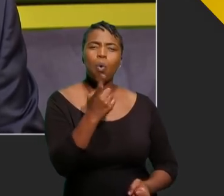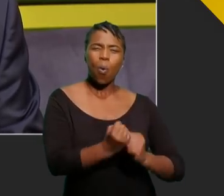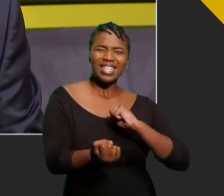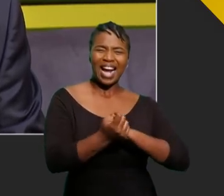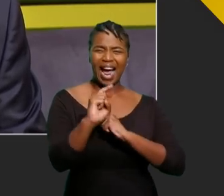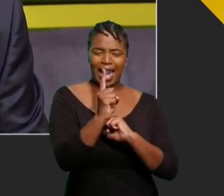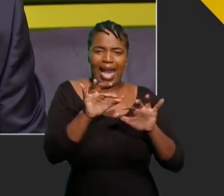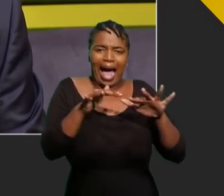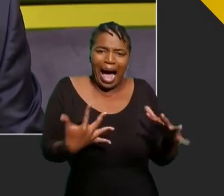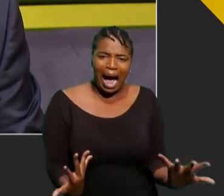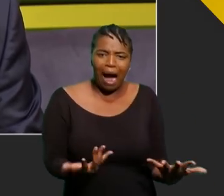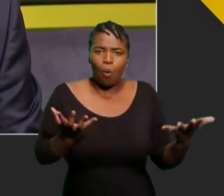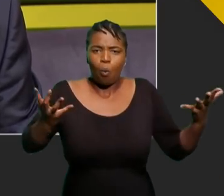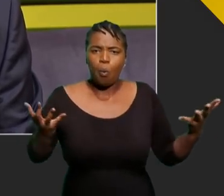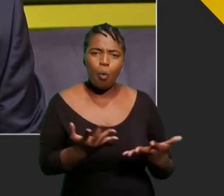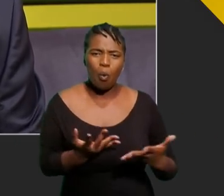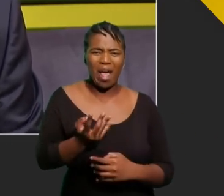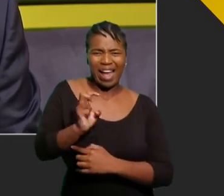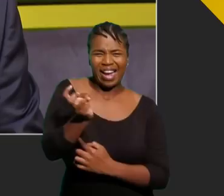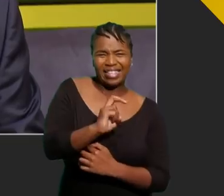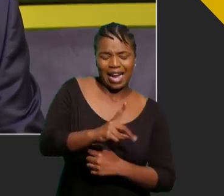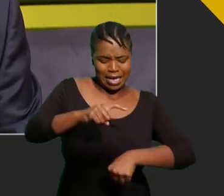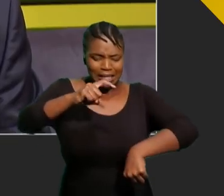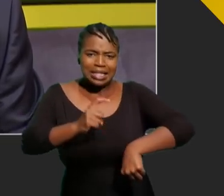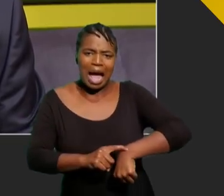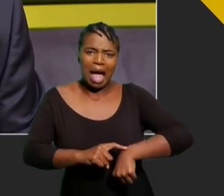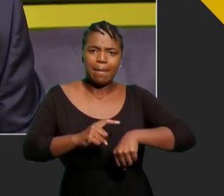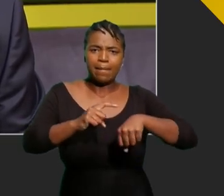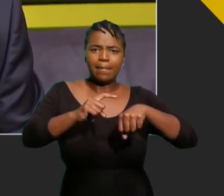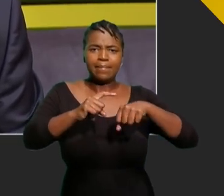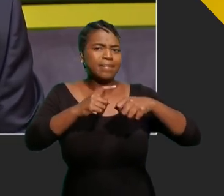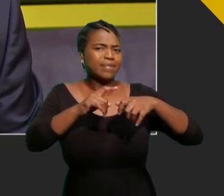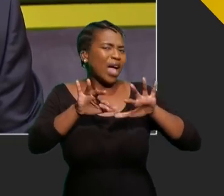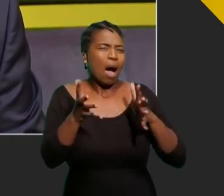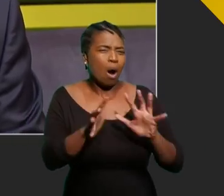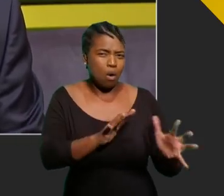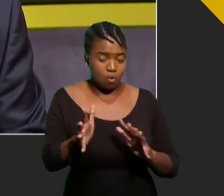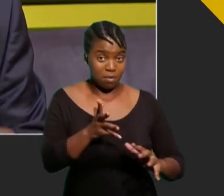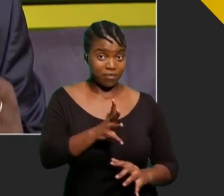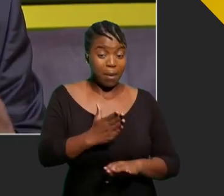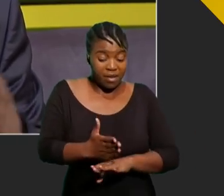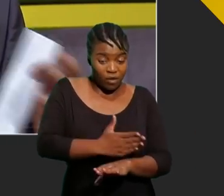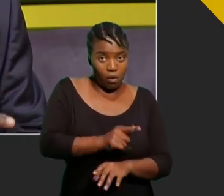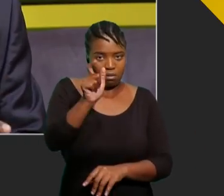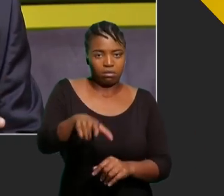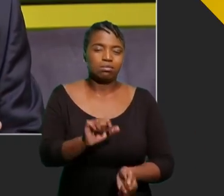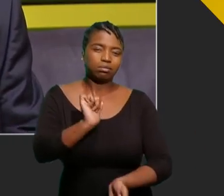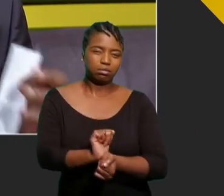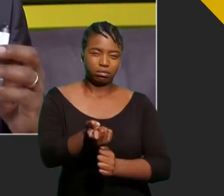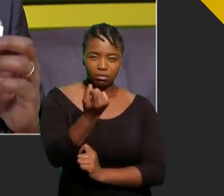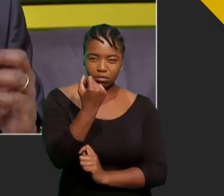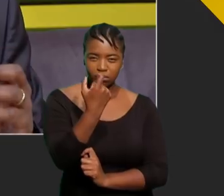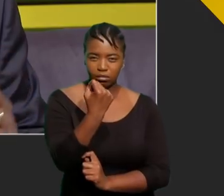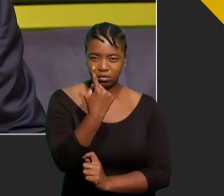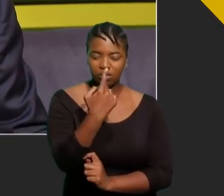happened. Uban bega involved, nasipi skati, why and zan exactly before lo muntanga iso jail.